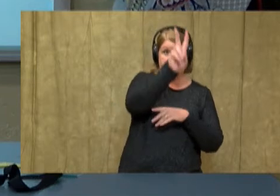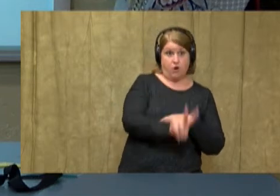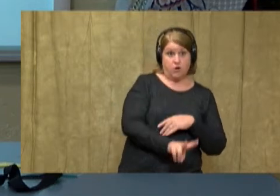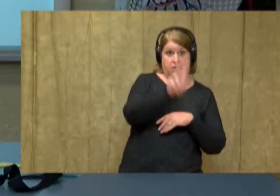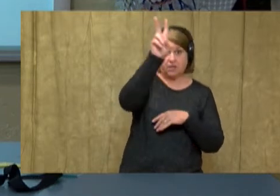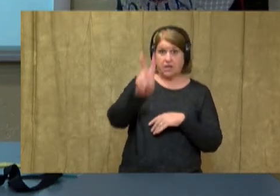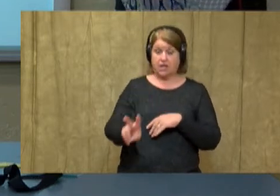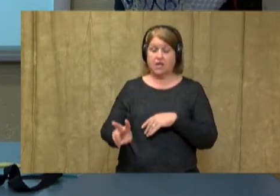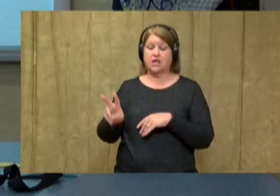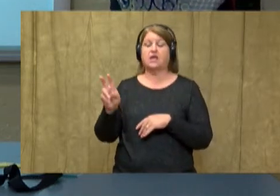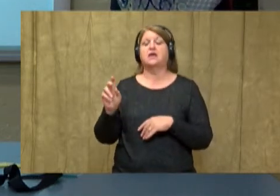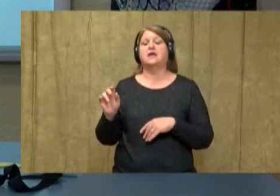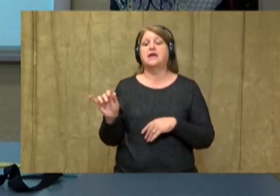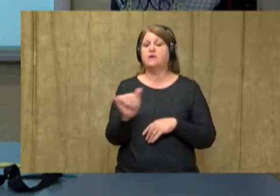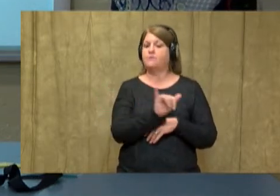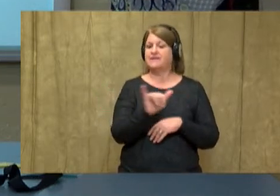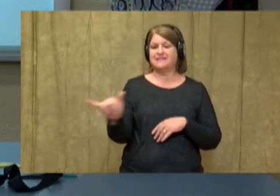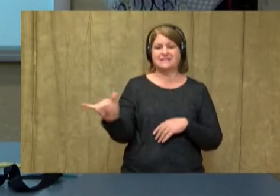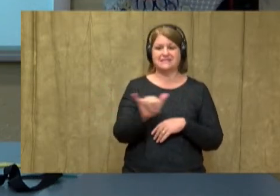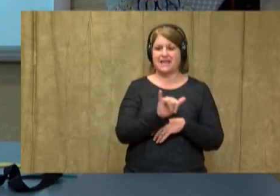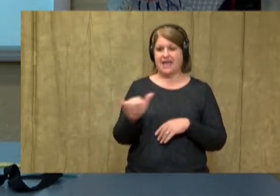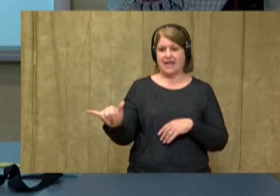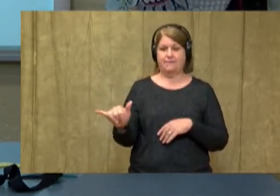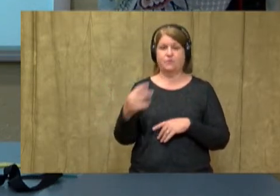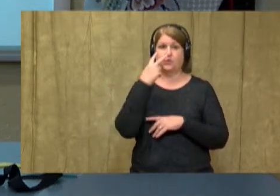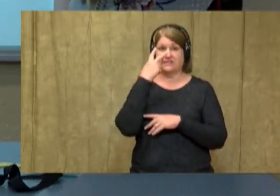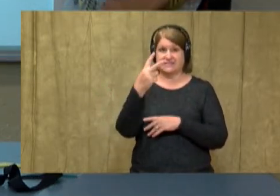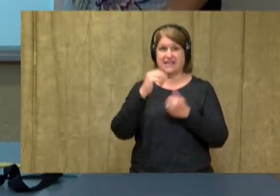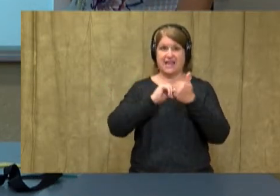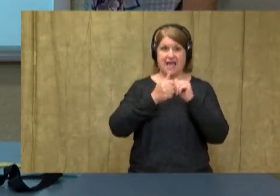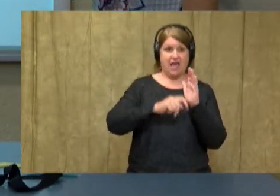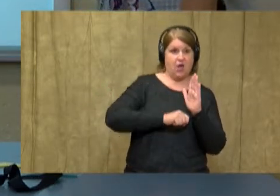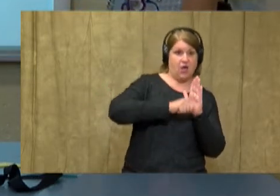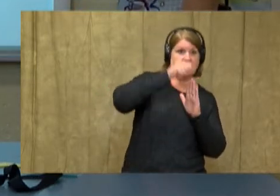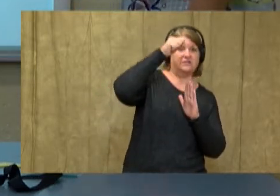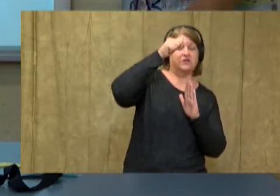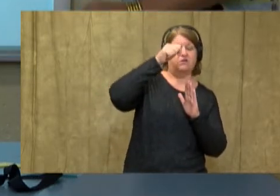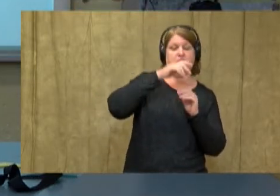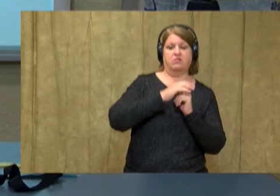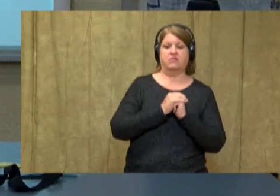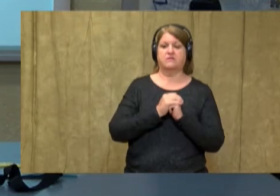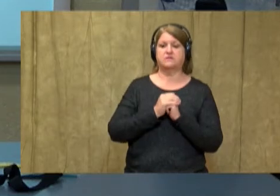same point and see where it reaches on its height.